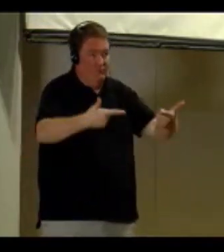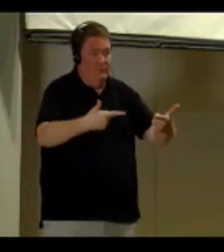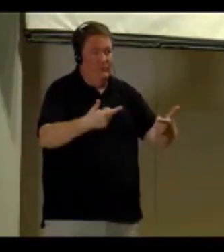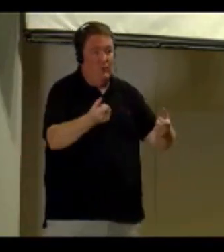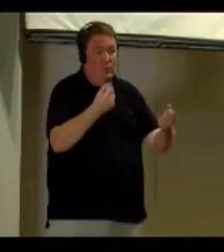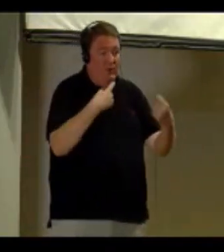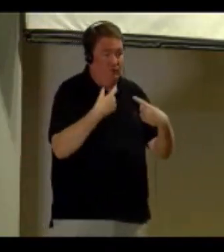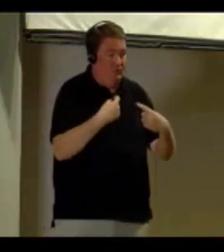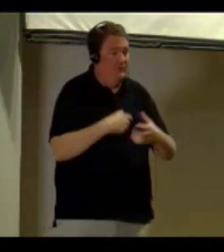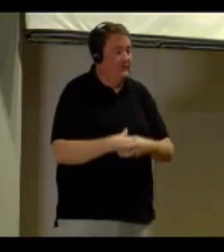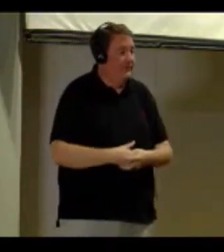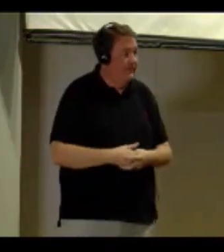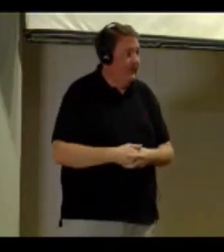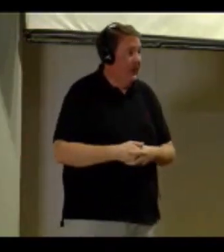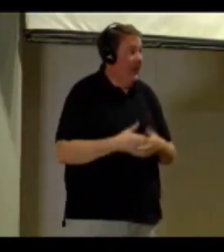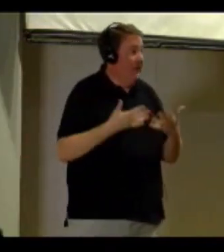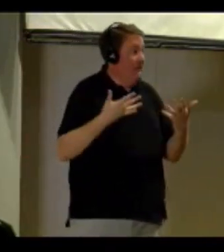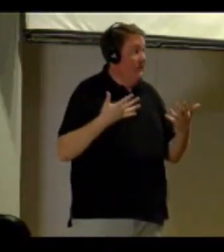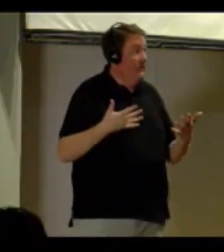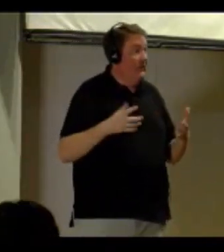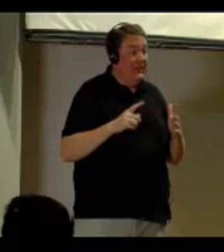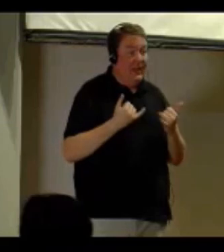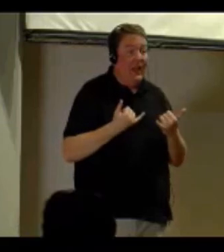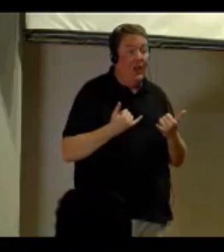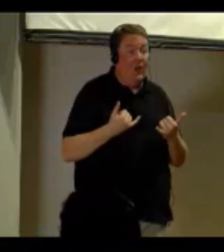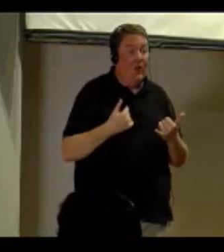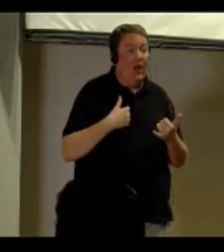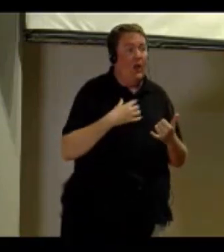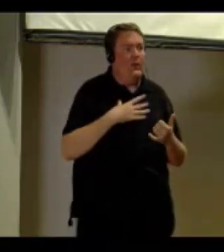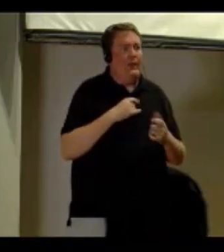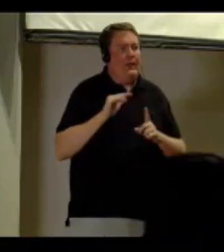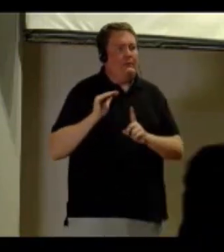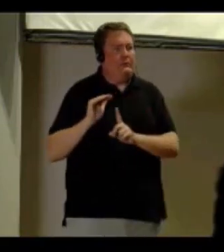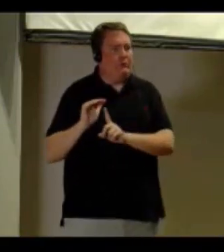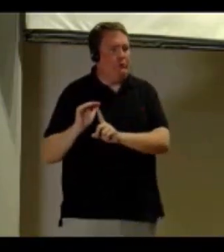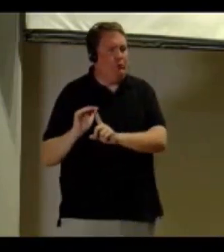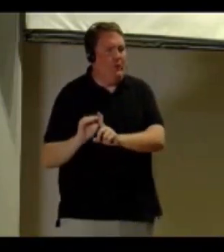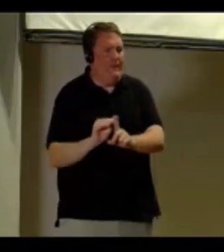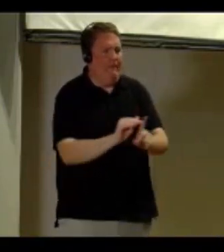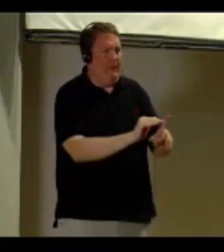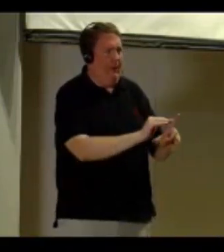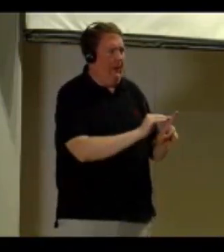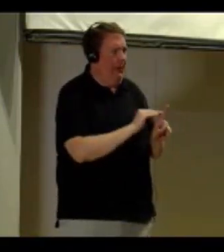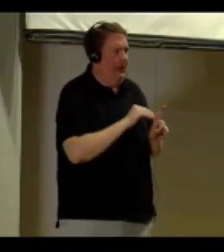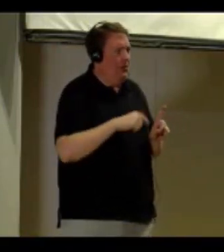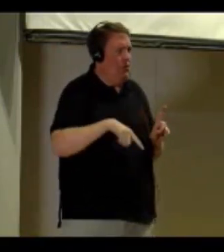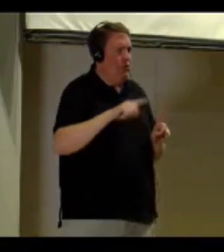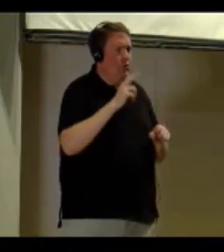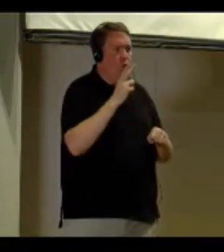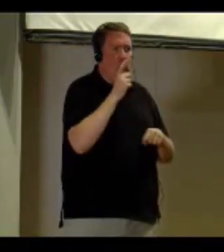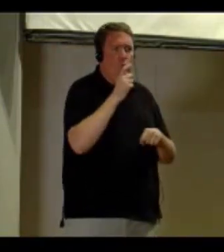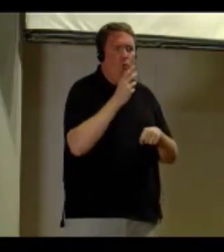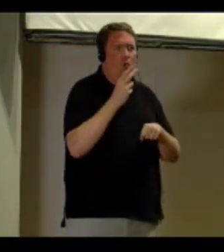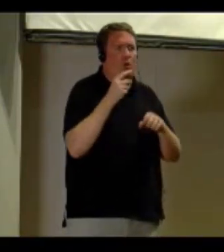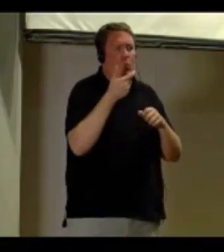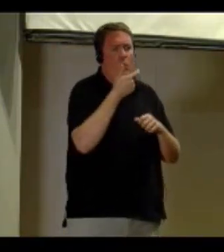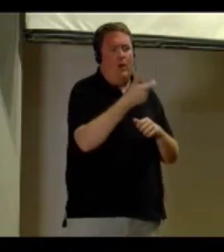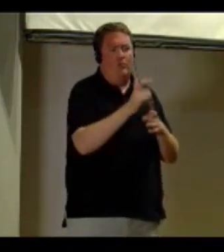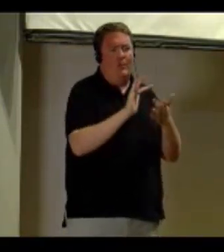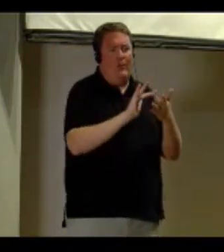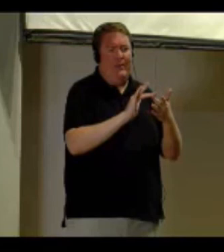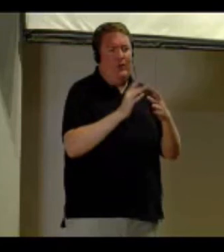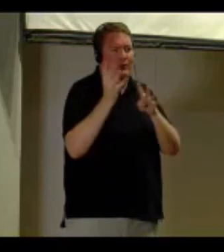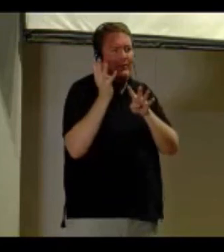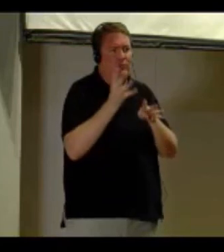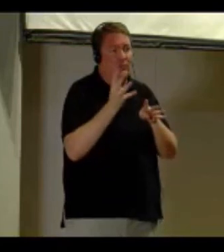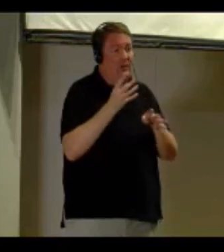for further questions. And on that note, I want to remind those individuals who are watching via live stream that we look